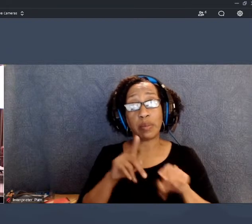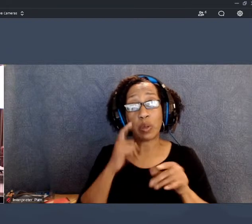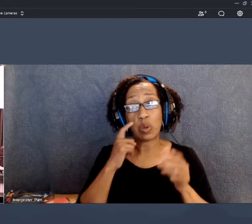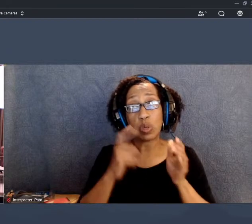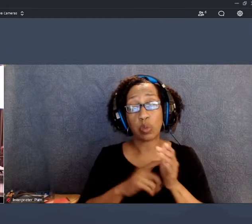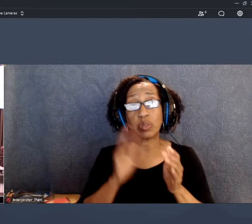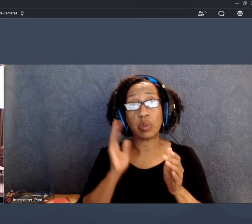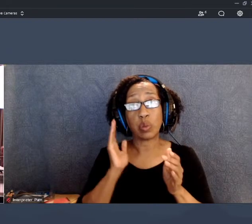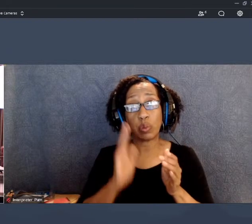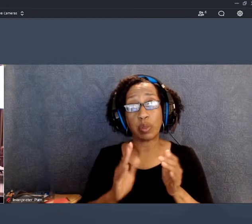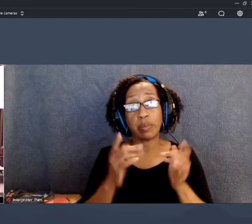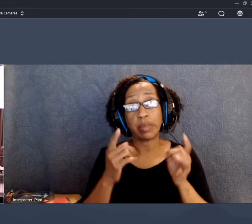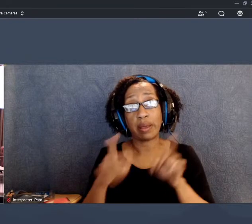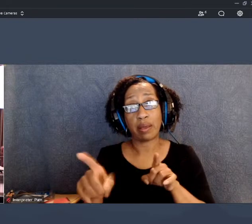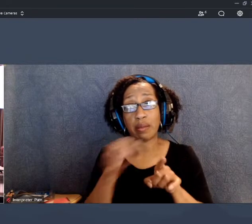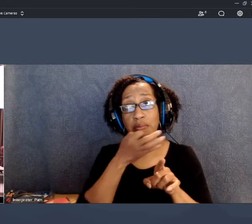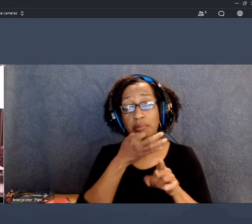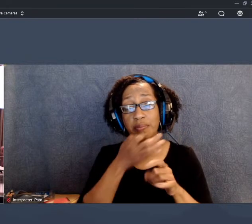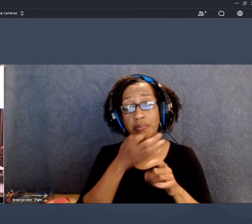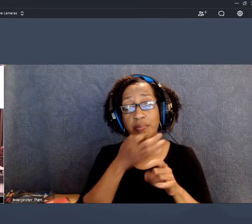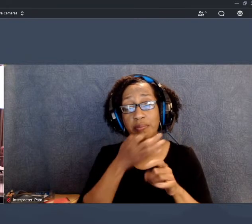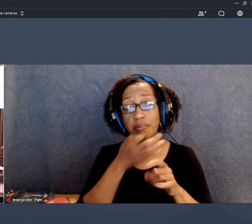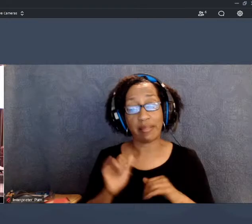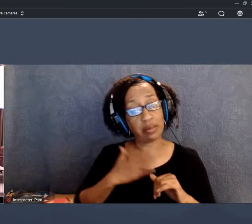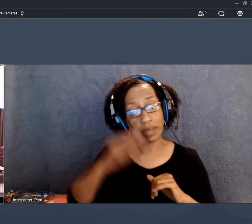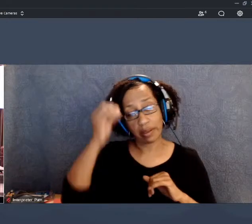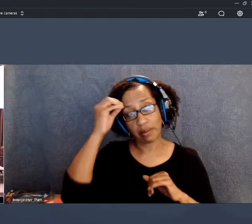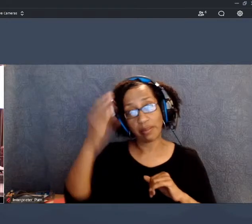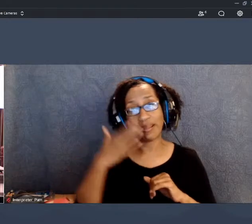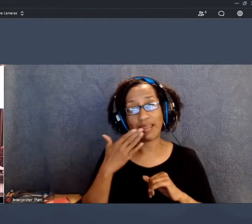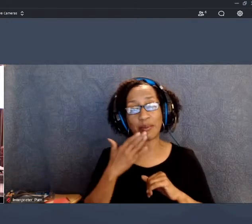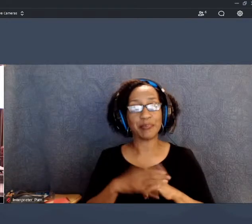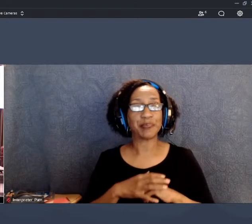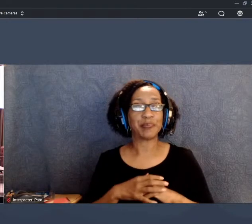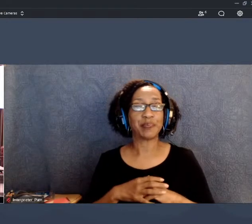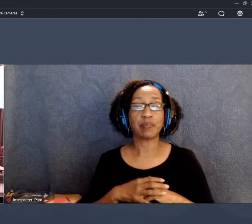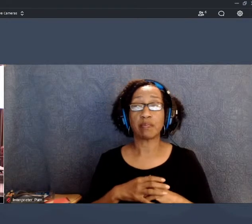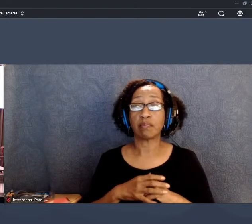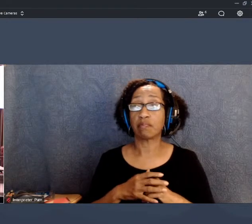pipe. Those are my thoughts. Thank you, Madam Chair. Thank you. Is